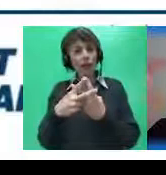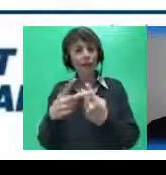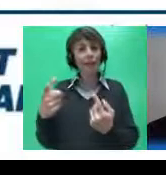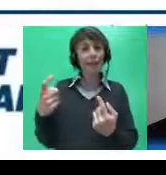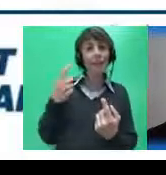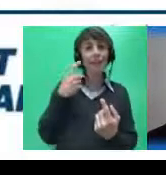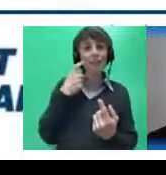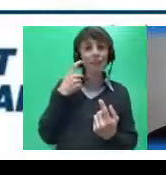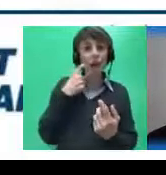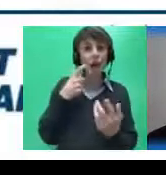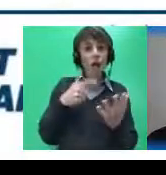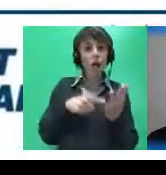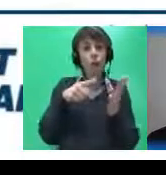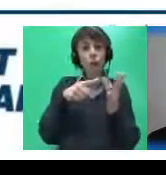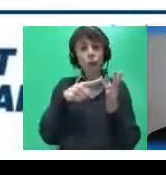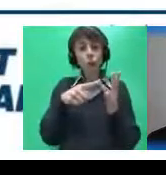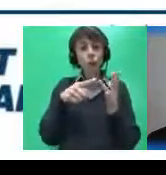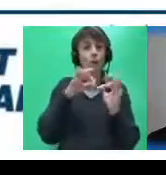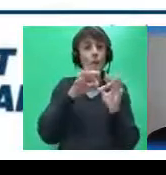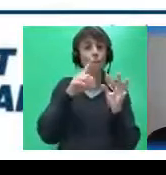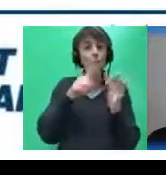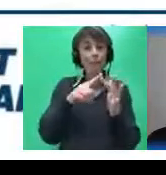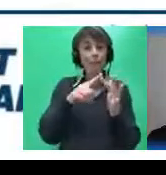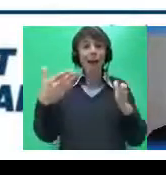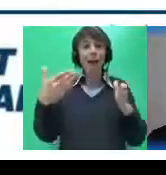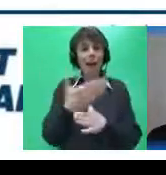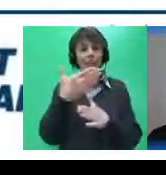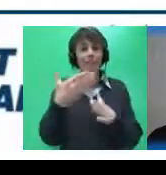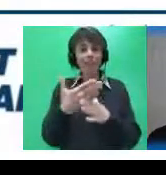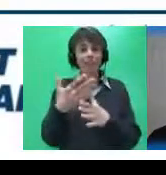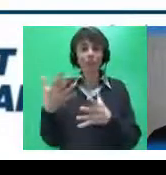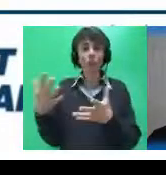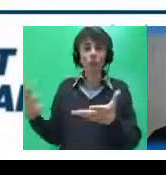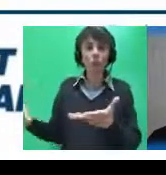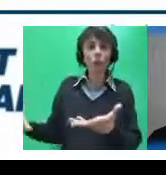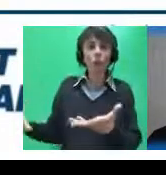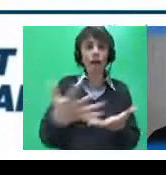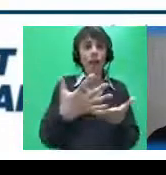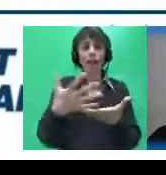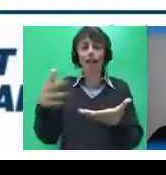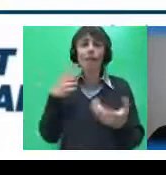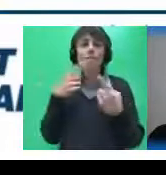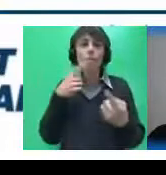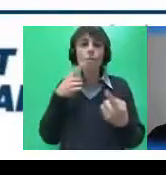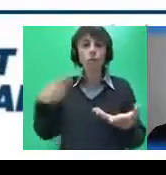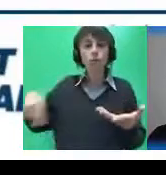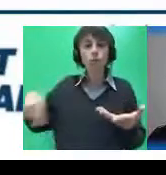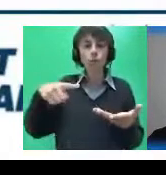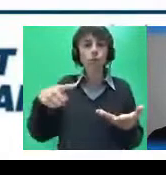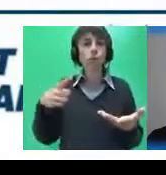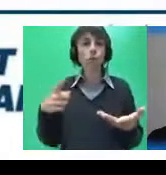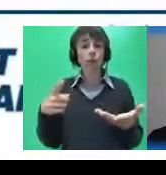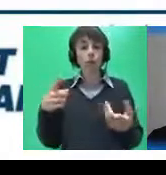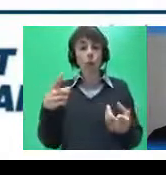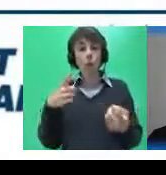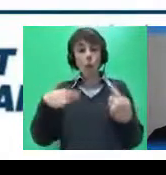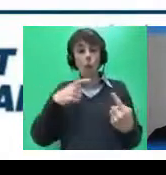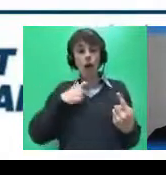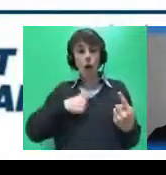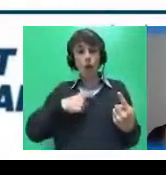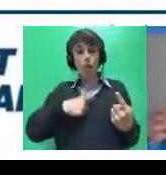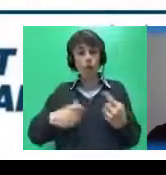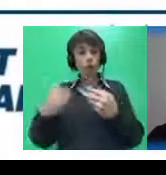to pull all of this together into a coherent framework that all of us, whatever our roles and responsibilities and wherever we are in supporting that individual on their